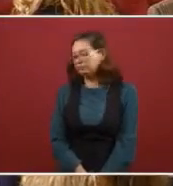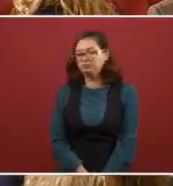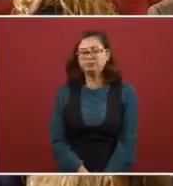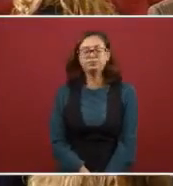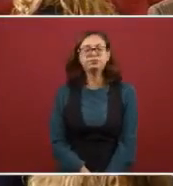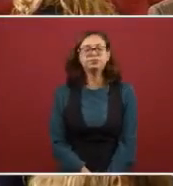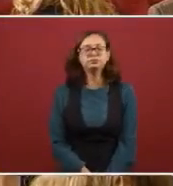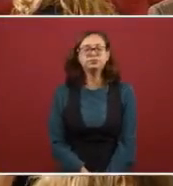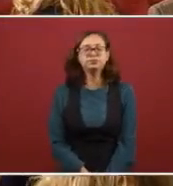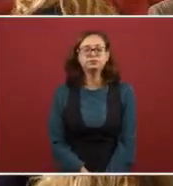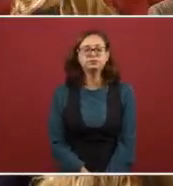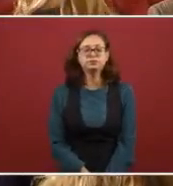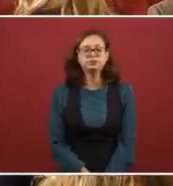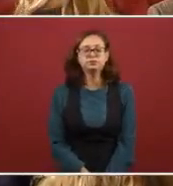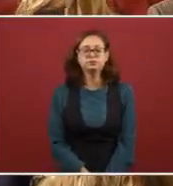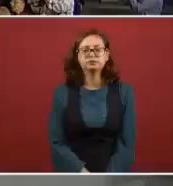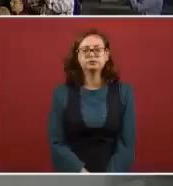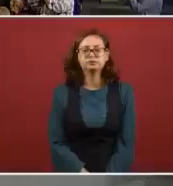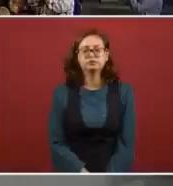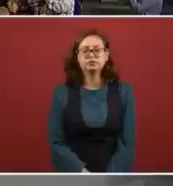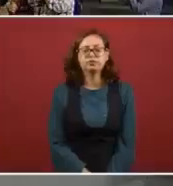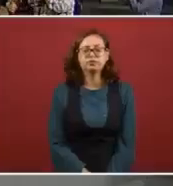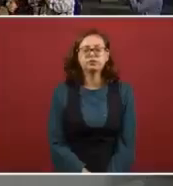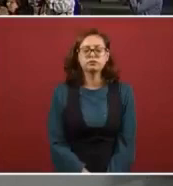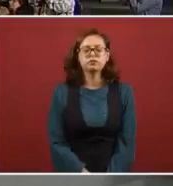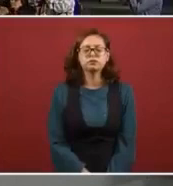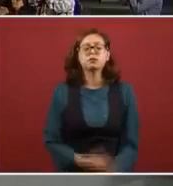So now, questions and answers.